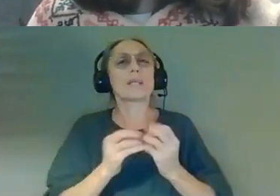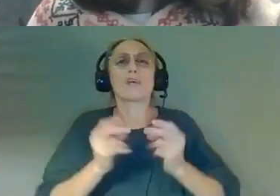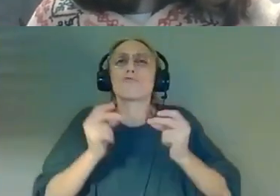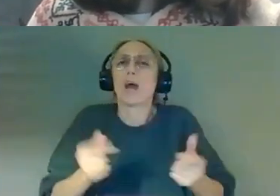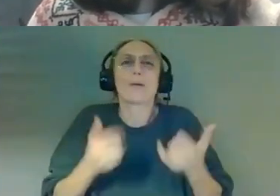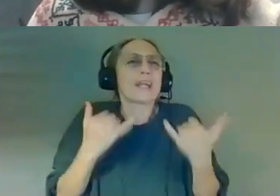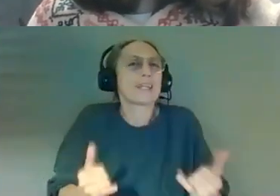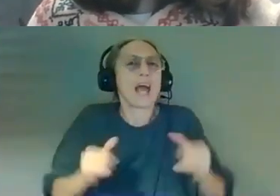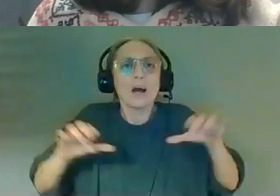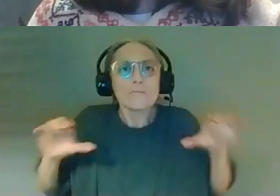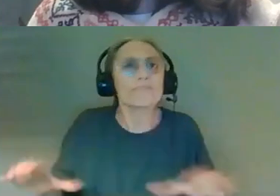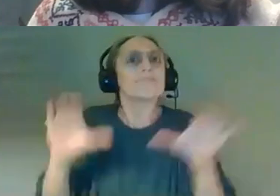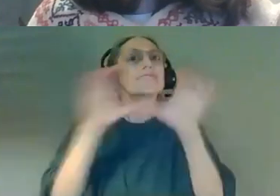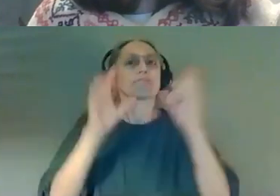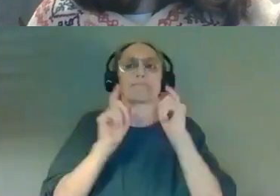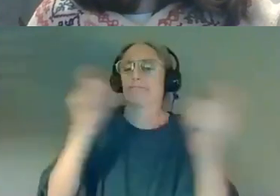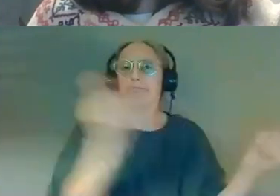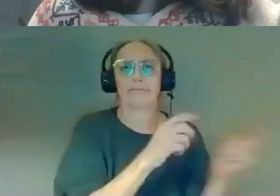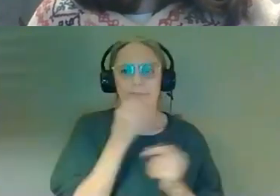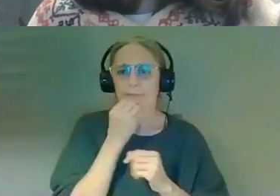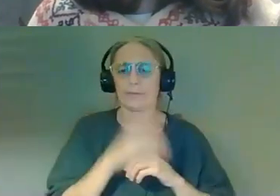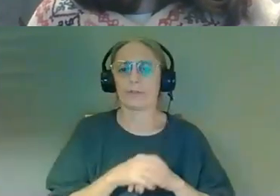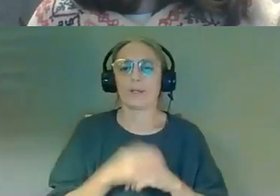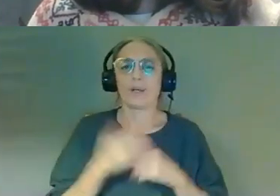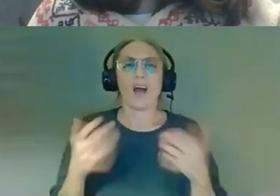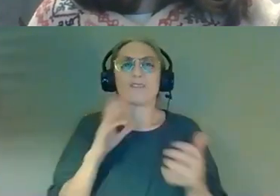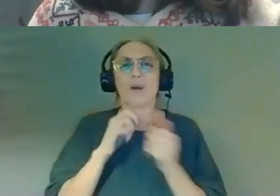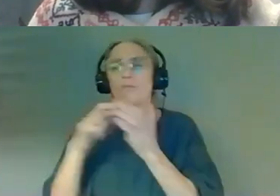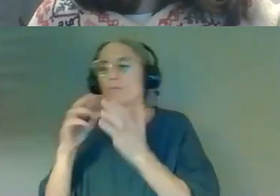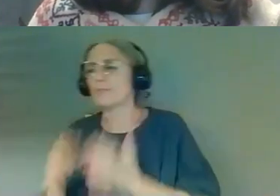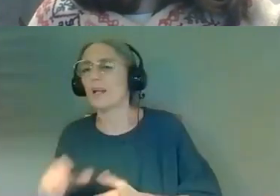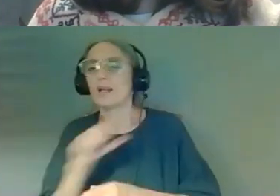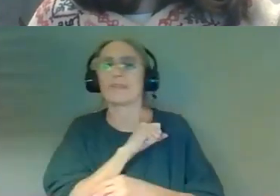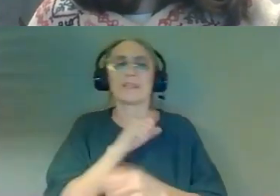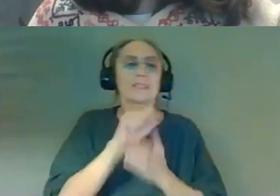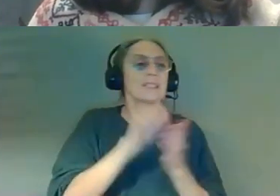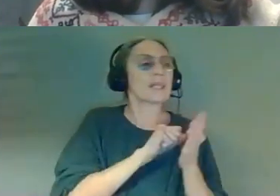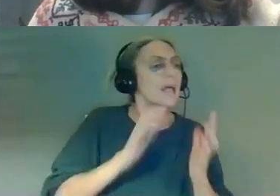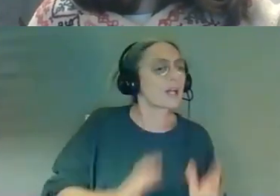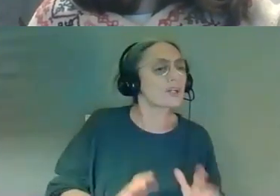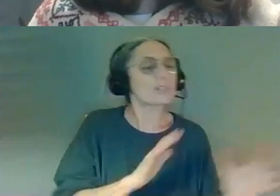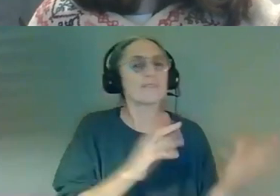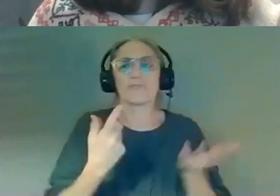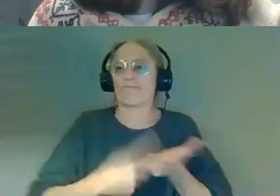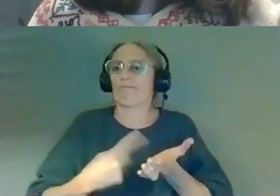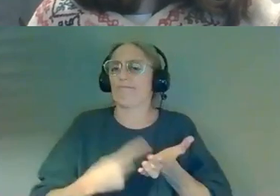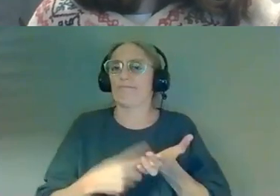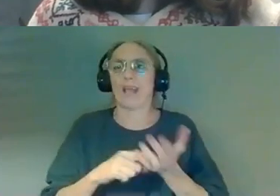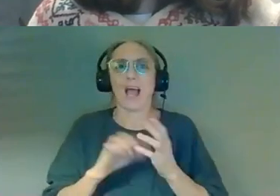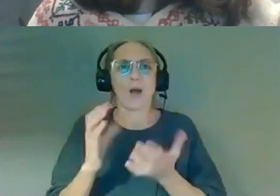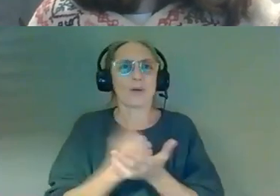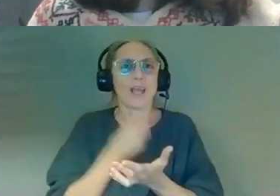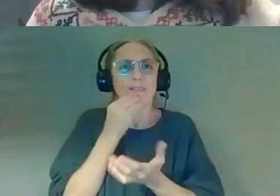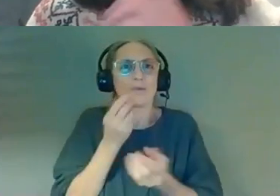I've talked to our aldermen as well as some of the state senators mm-hmm. about just getting food immediately, right? Because we know the